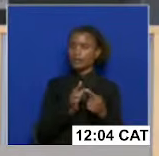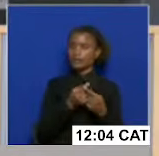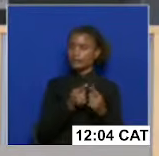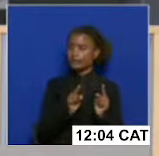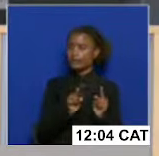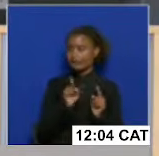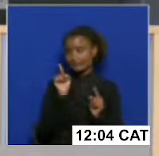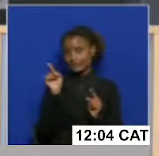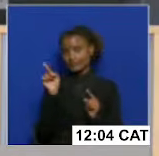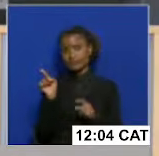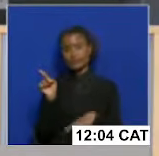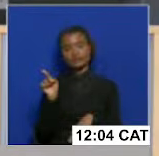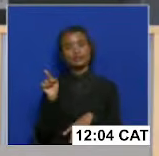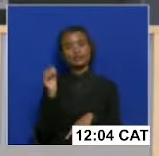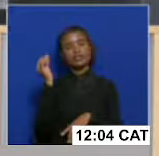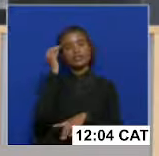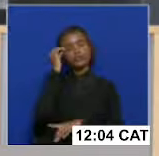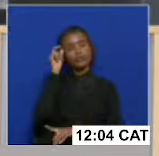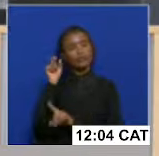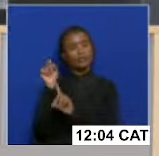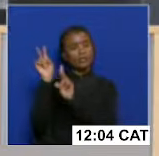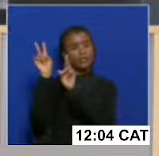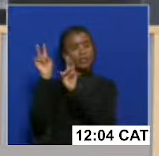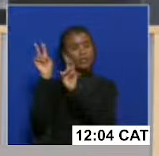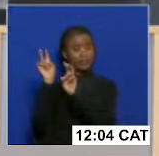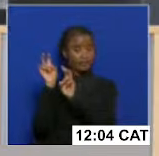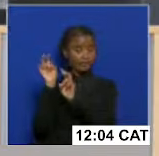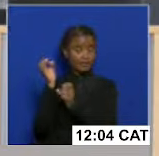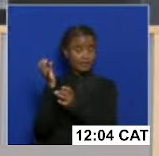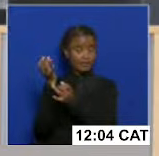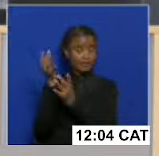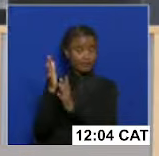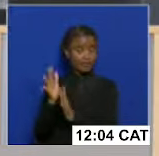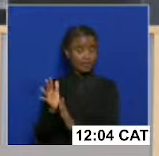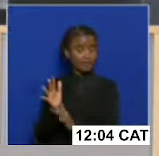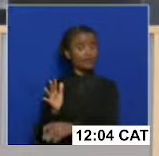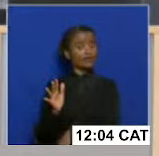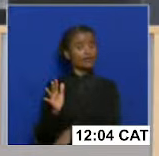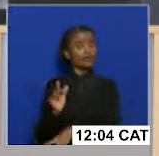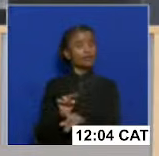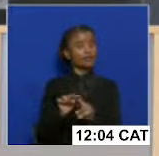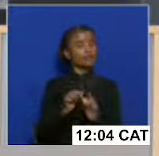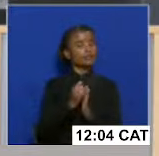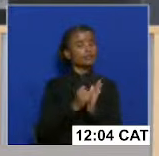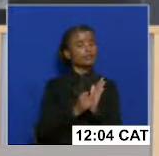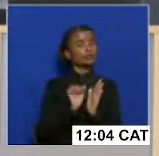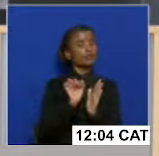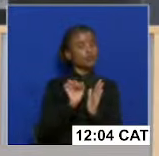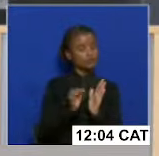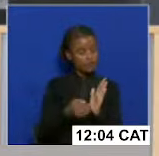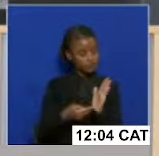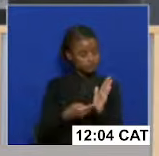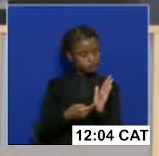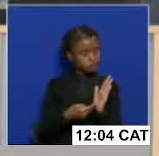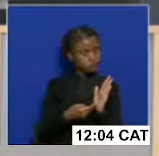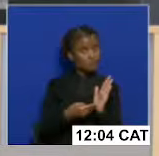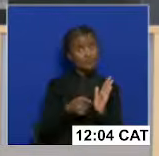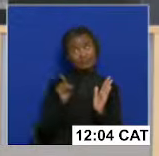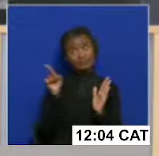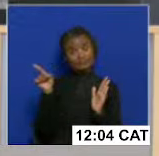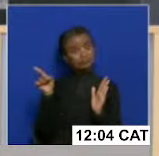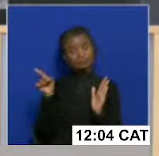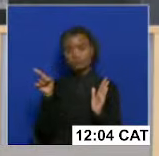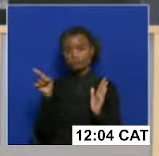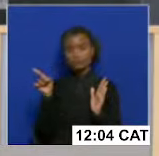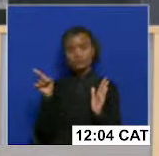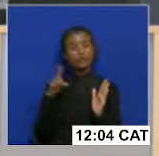informant. I'm saying based on your statement, he could not have been the one who used you, because you are the one who reached out to